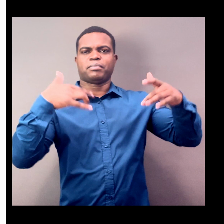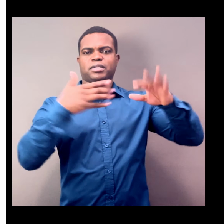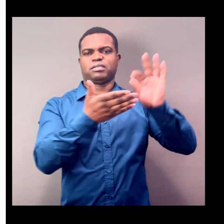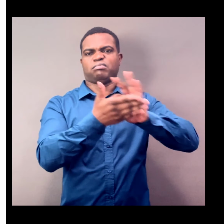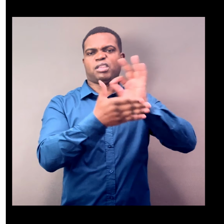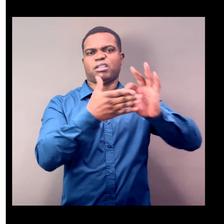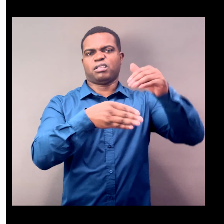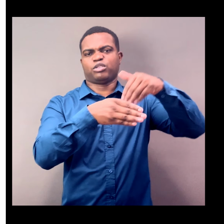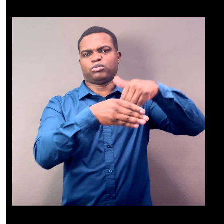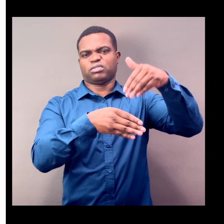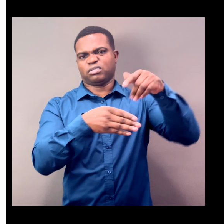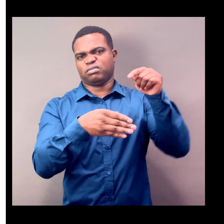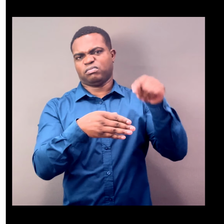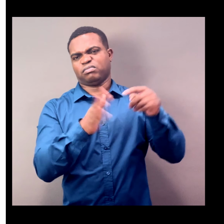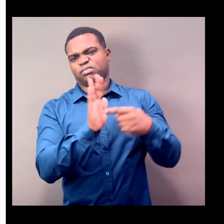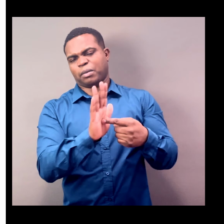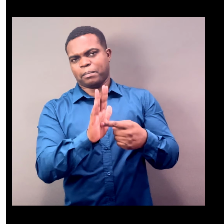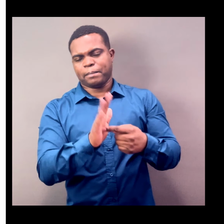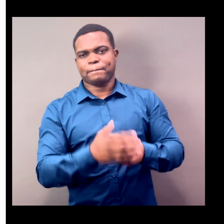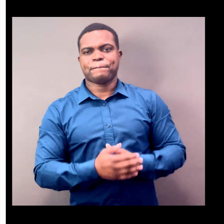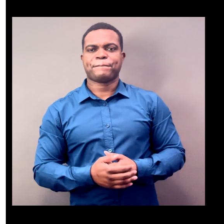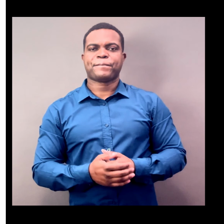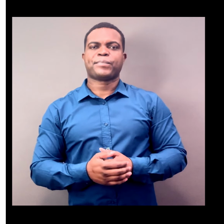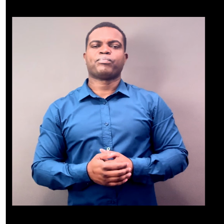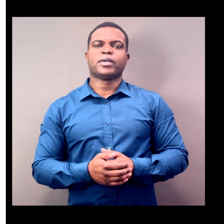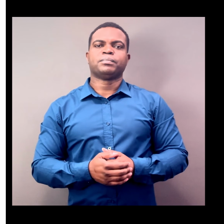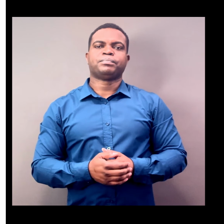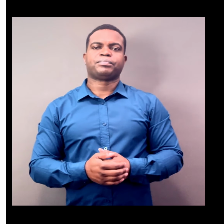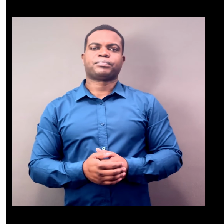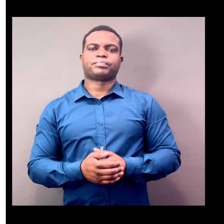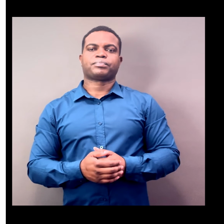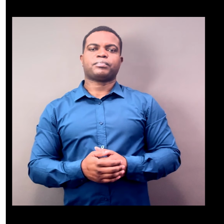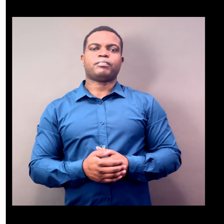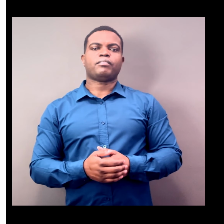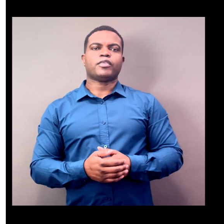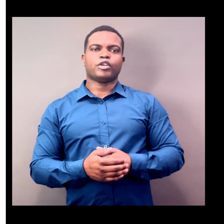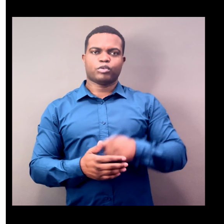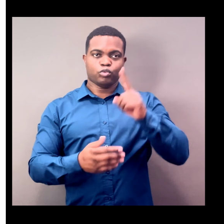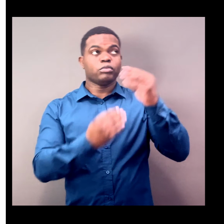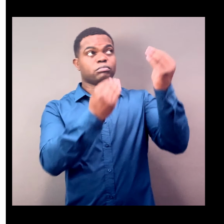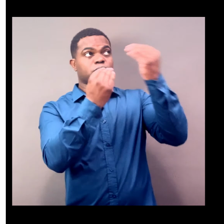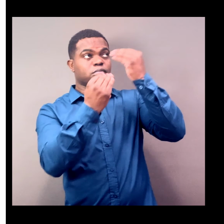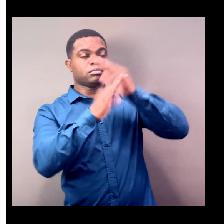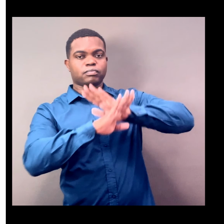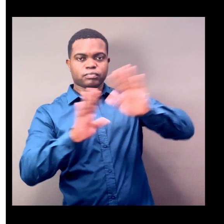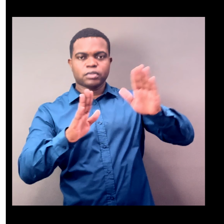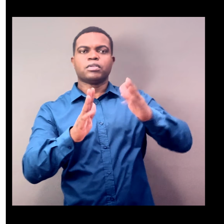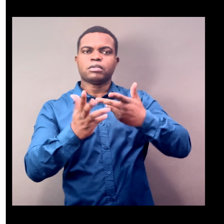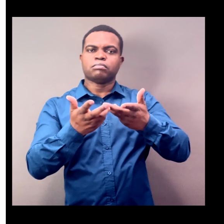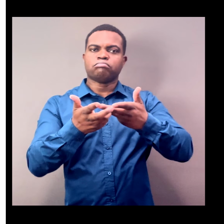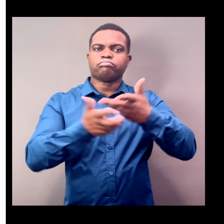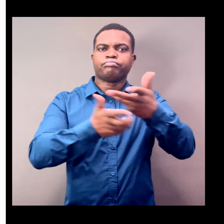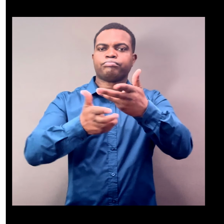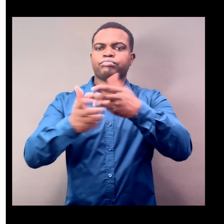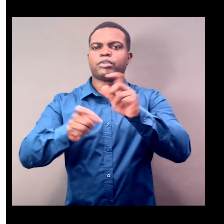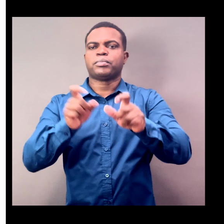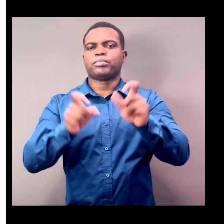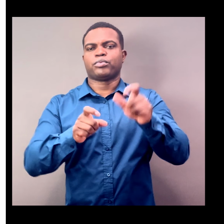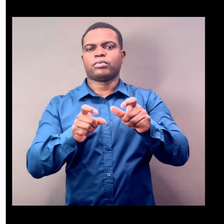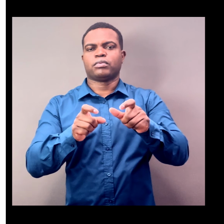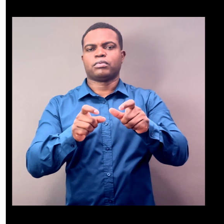the European Parliament election campaign program that you are getting trained for.